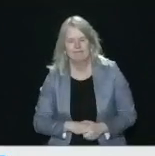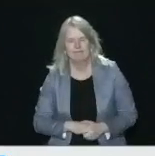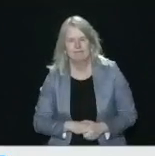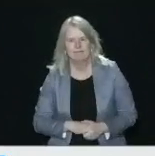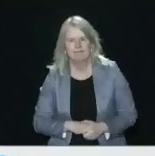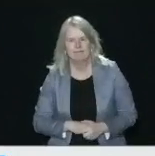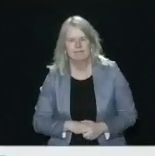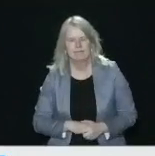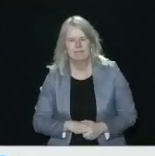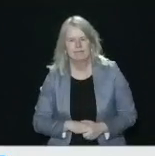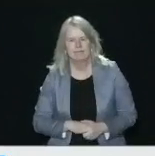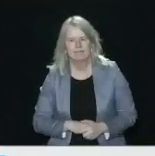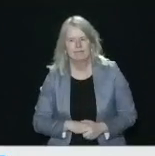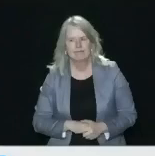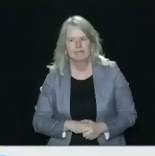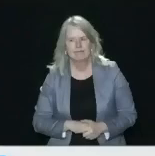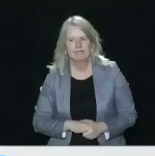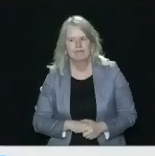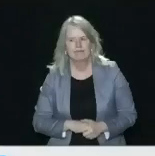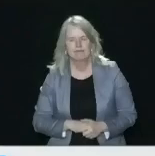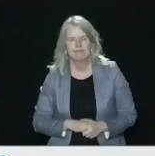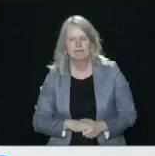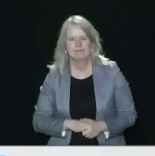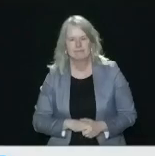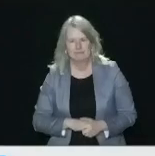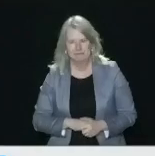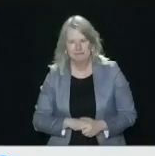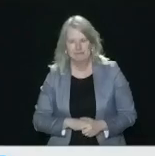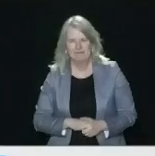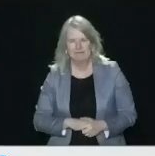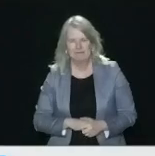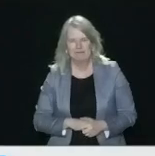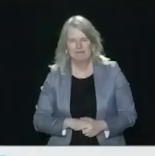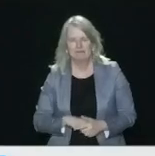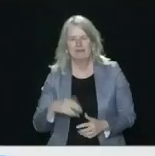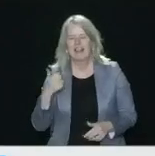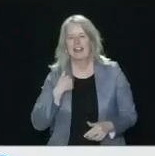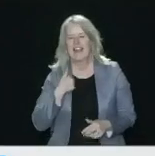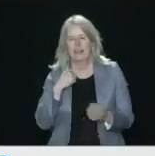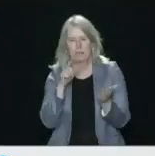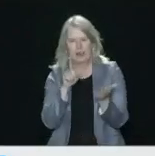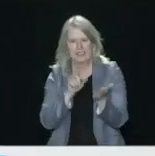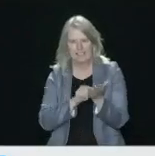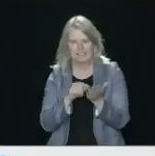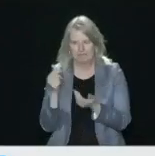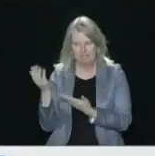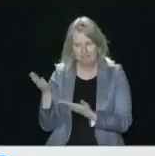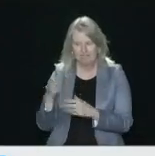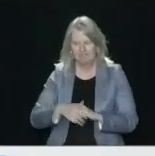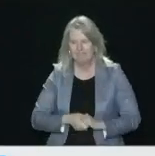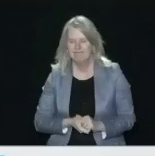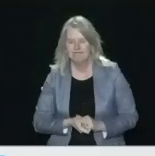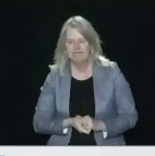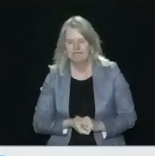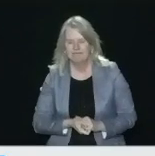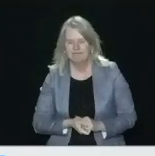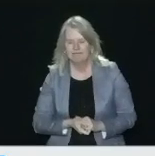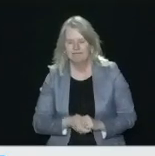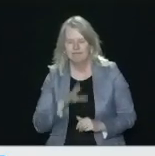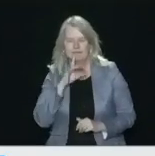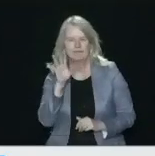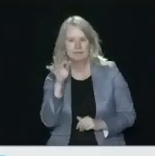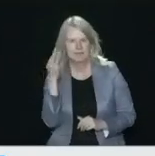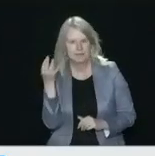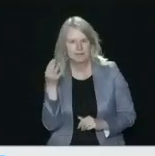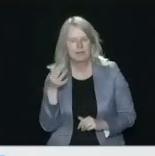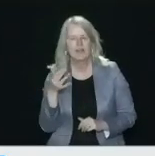the vaccination against transmission and infection and also transmission. What we know